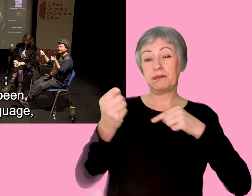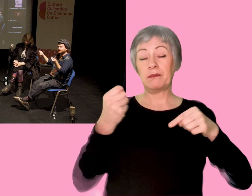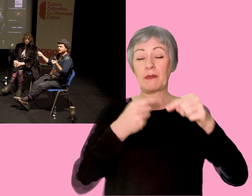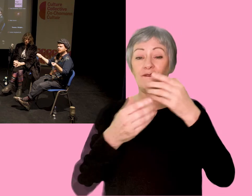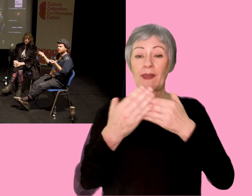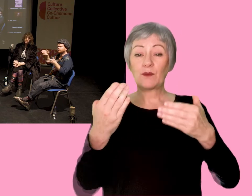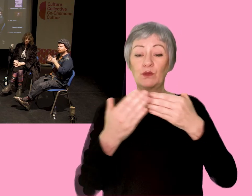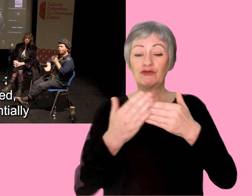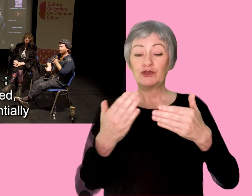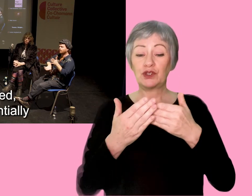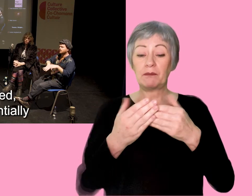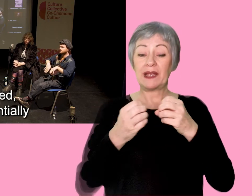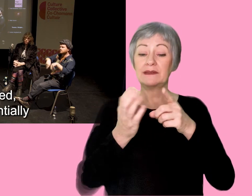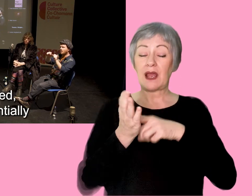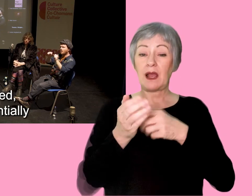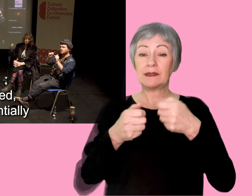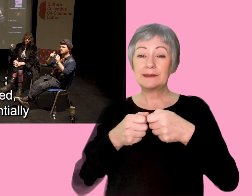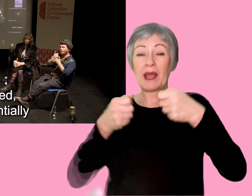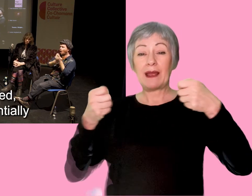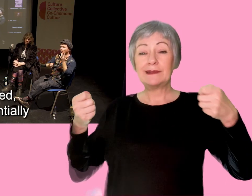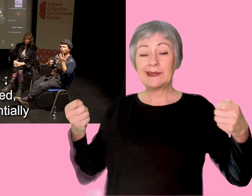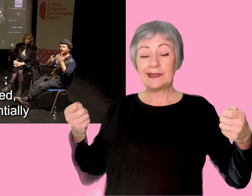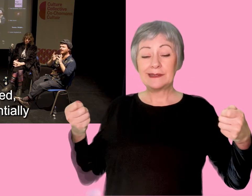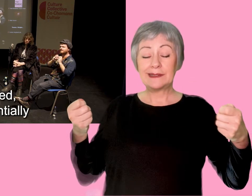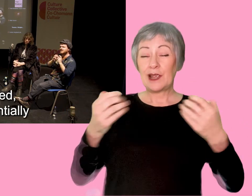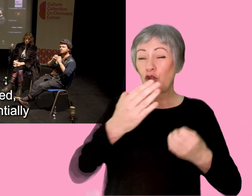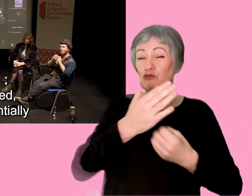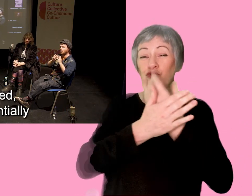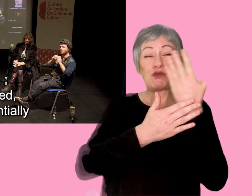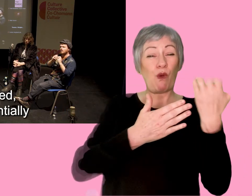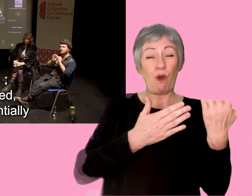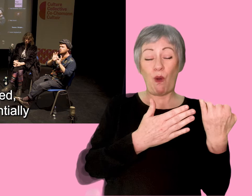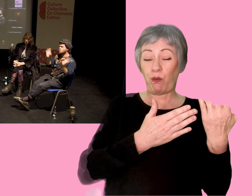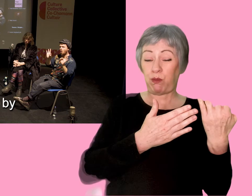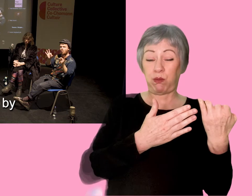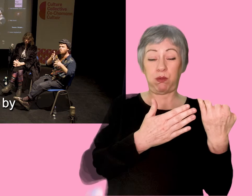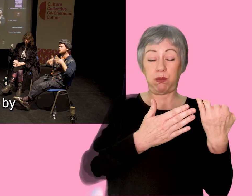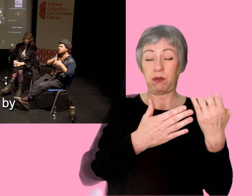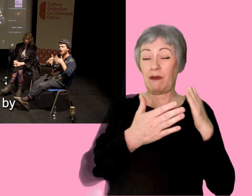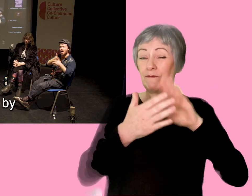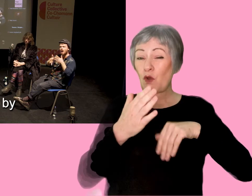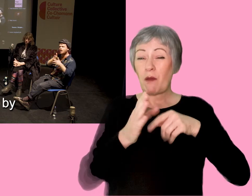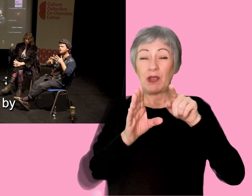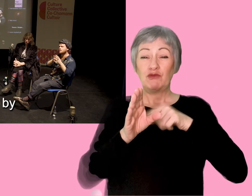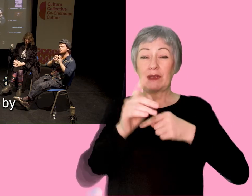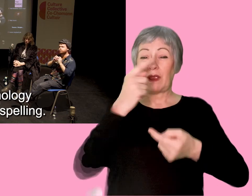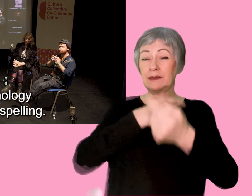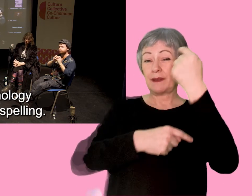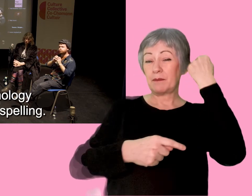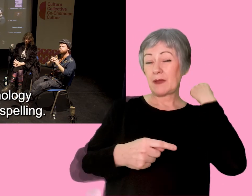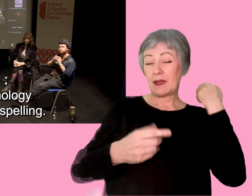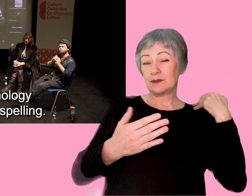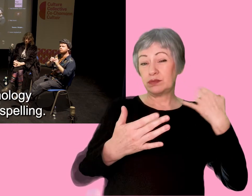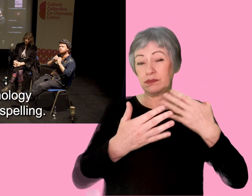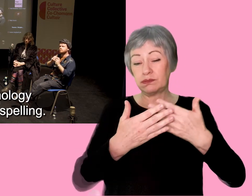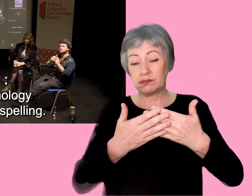language. BSL has expanded, has grown exponentially from years gone by